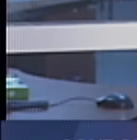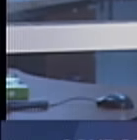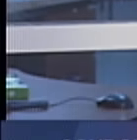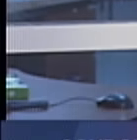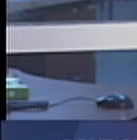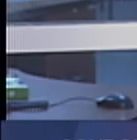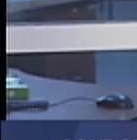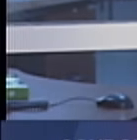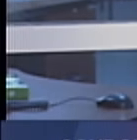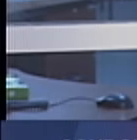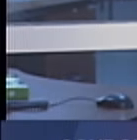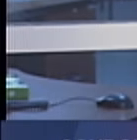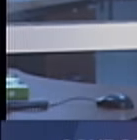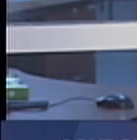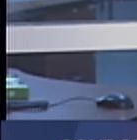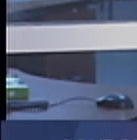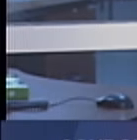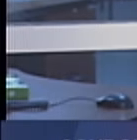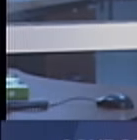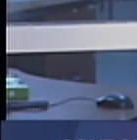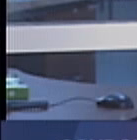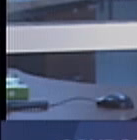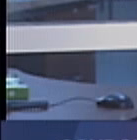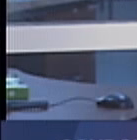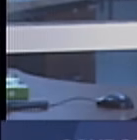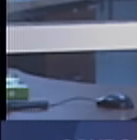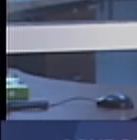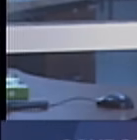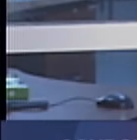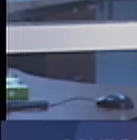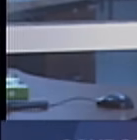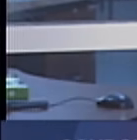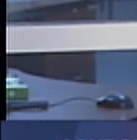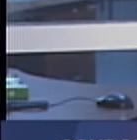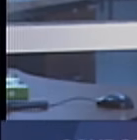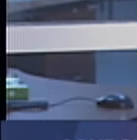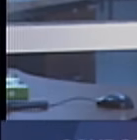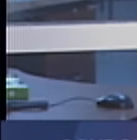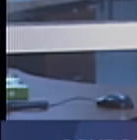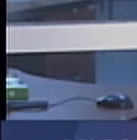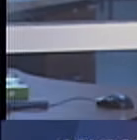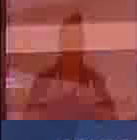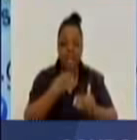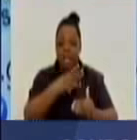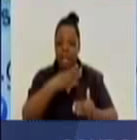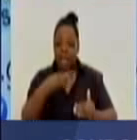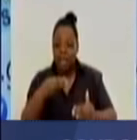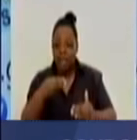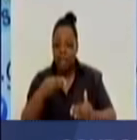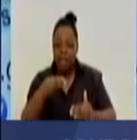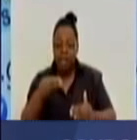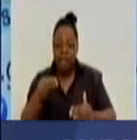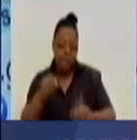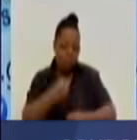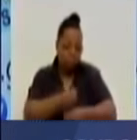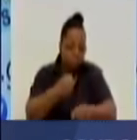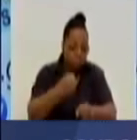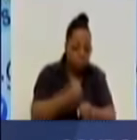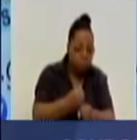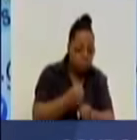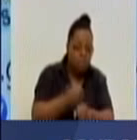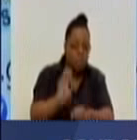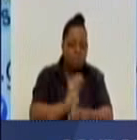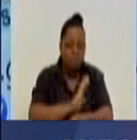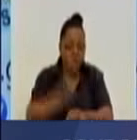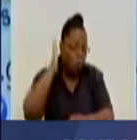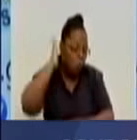of Assembly, Ansel Dennis, joined with the rest of the nation in mourning the passing of the Energy Minister. Chief Secretary Dennis said Minister Khan was not